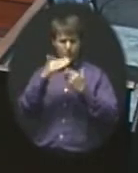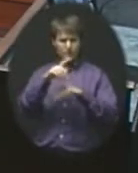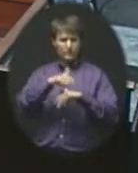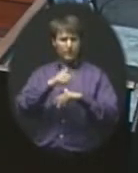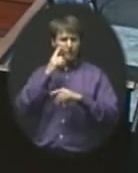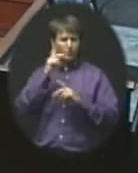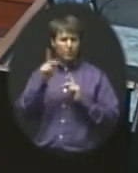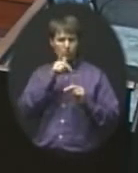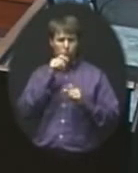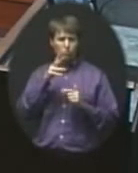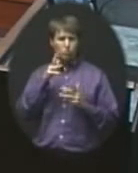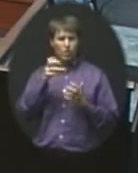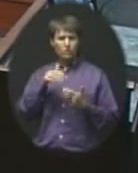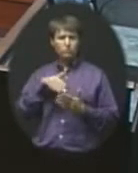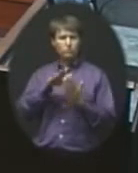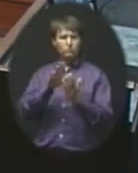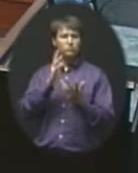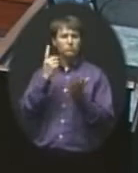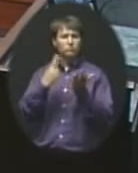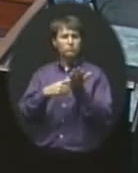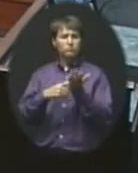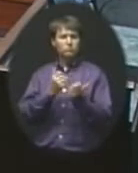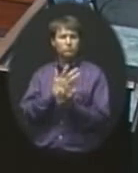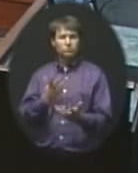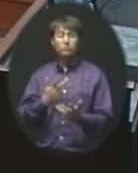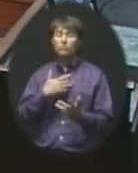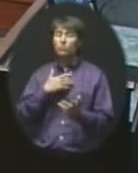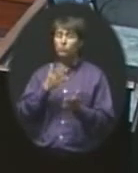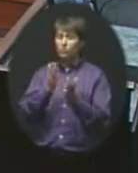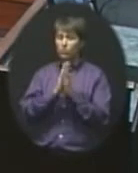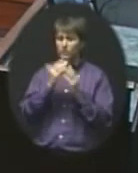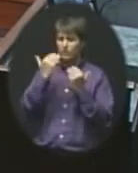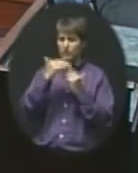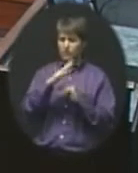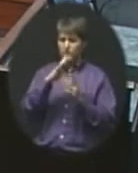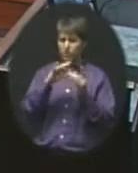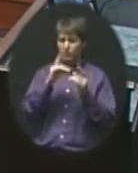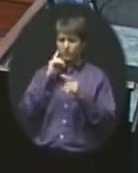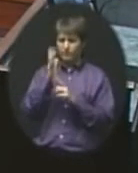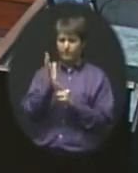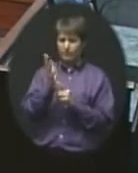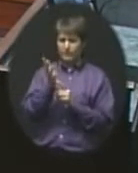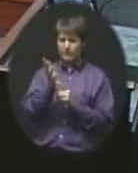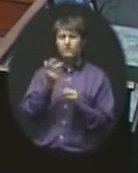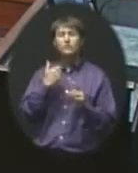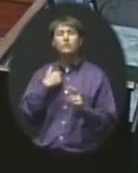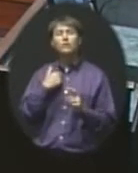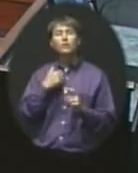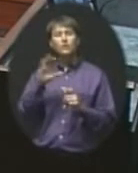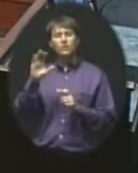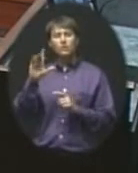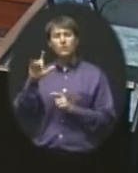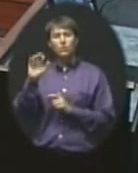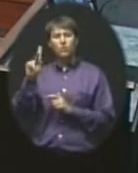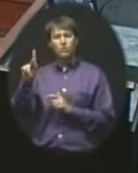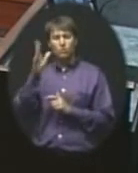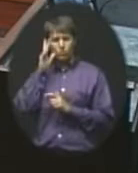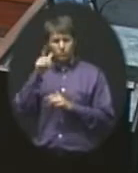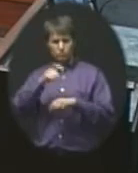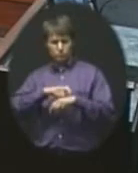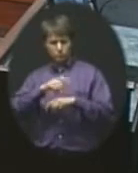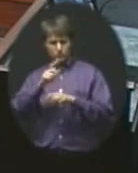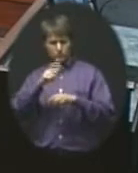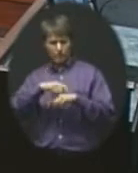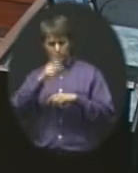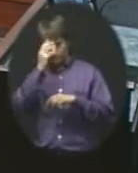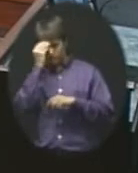the board. We request that individual speakers limit their comments to 5 minutes. The clerk will monitor the time and notify